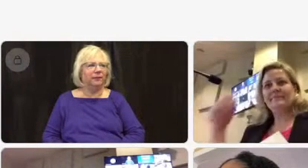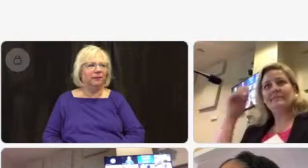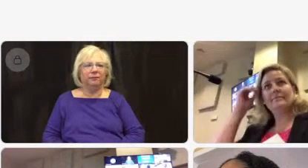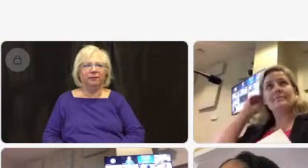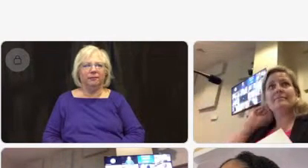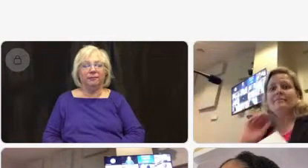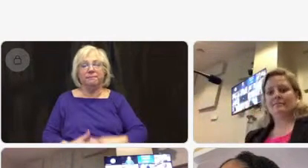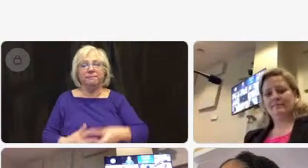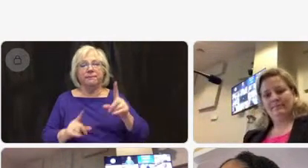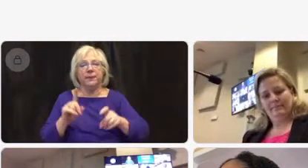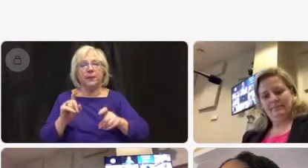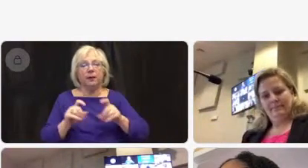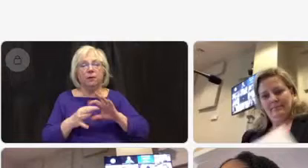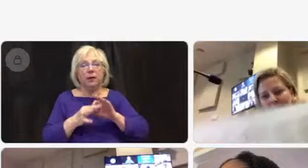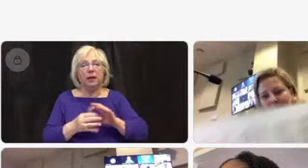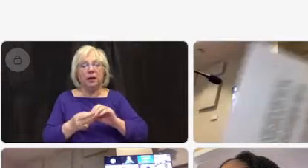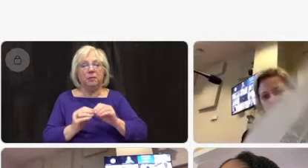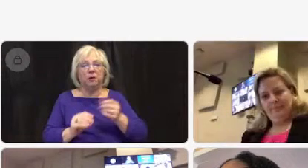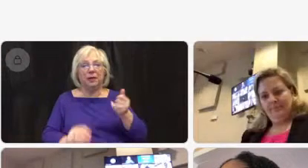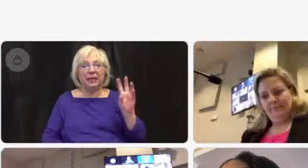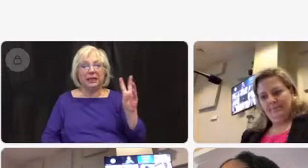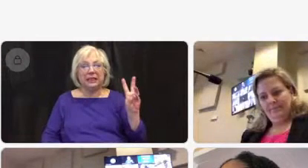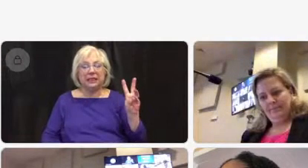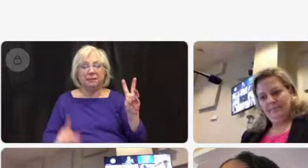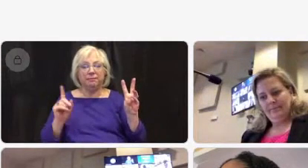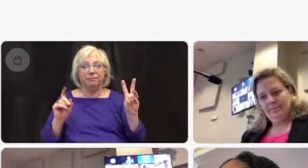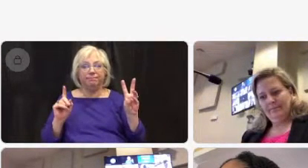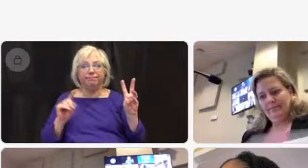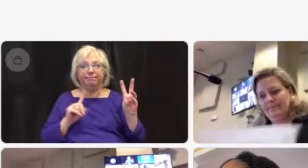Any questions on item number 16?